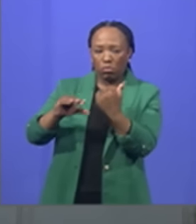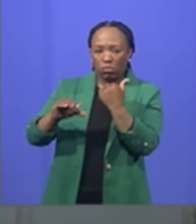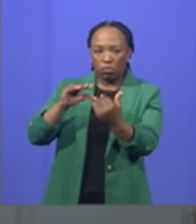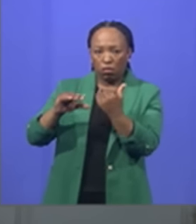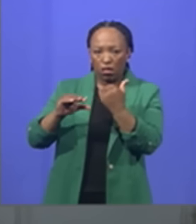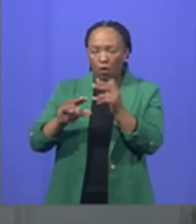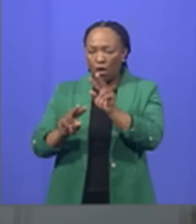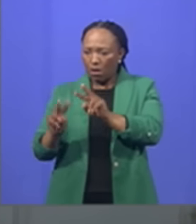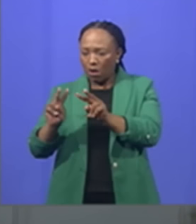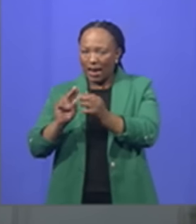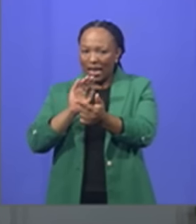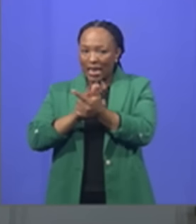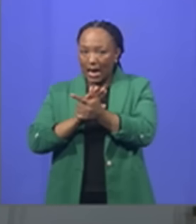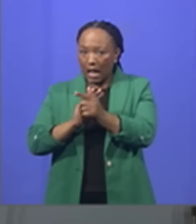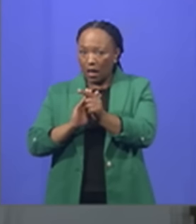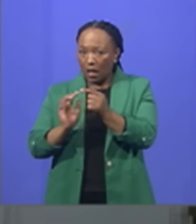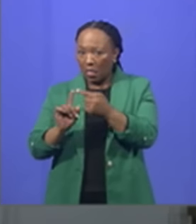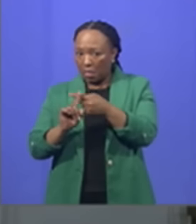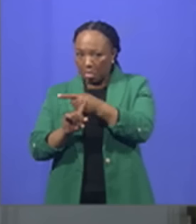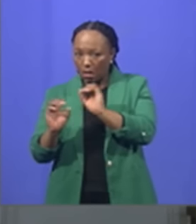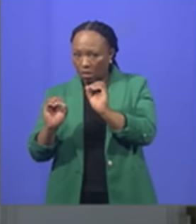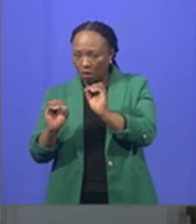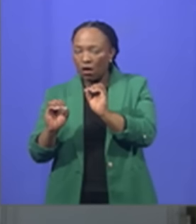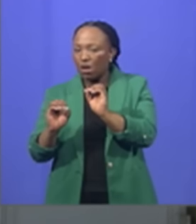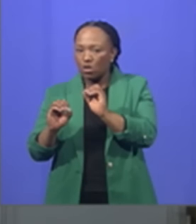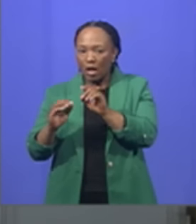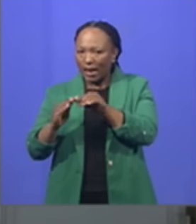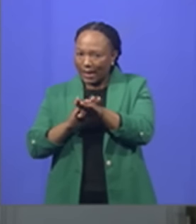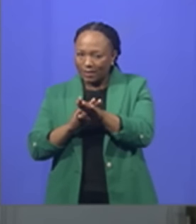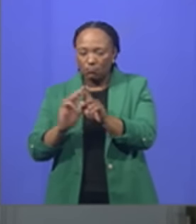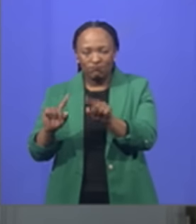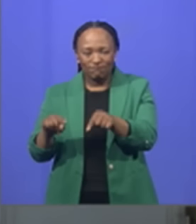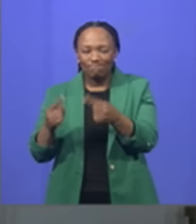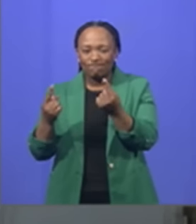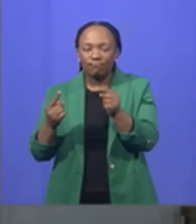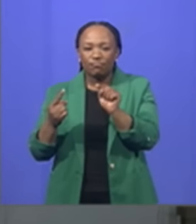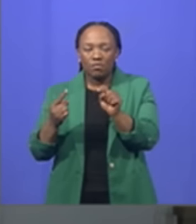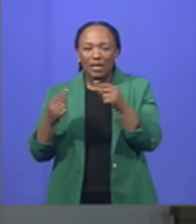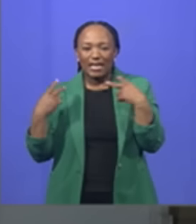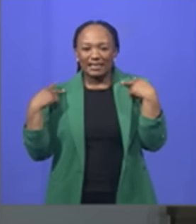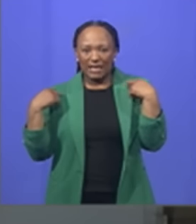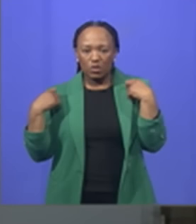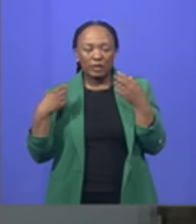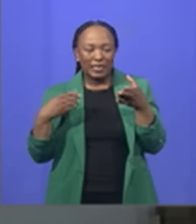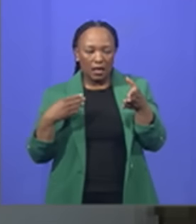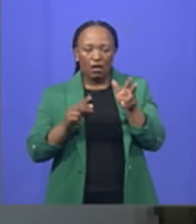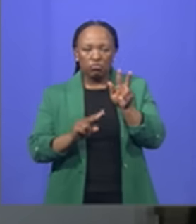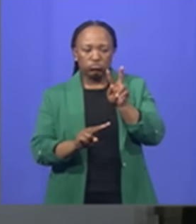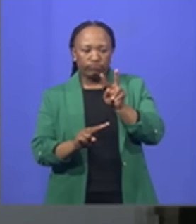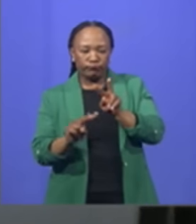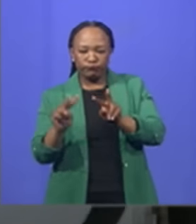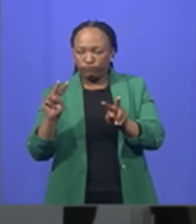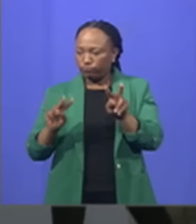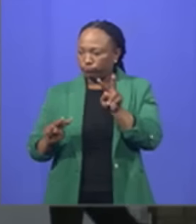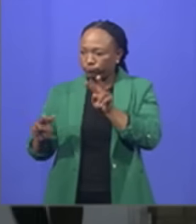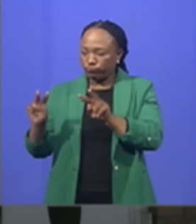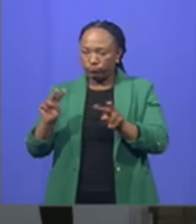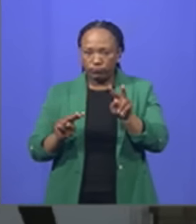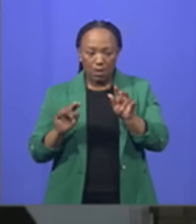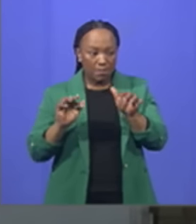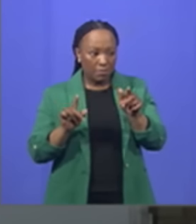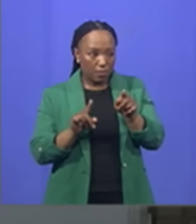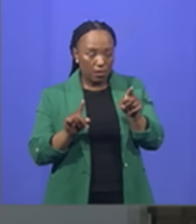illegal into the country. We also make sure at the repatriation base that we keep security there because we want to make sure that those people who